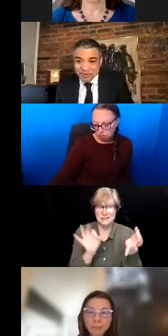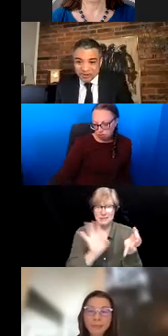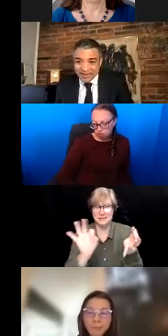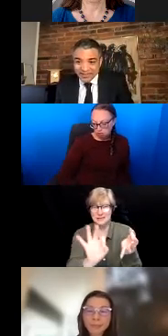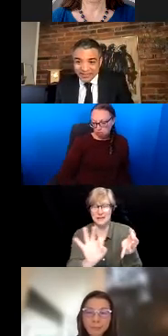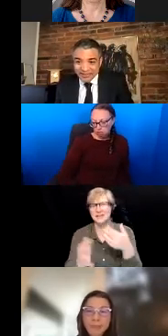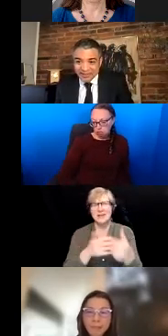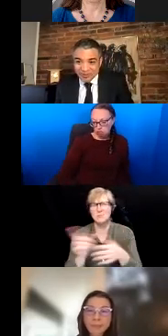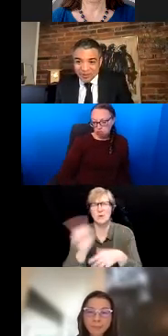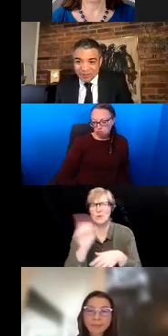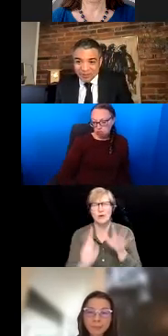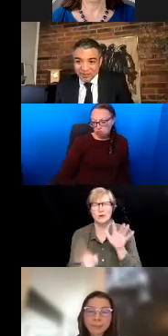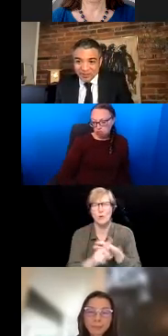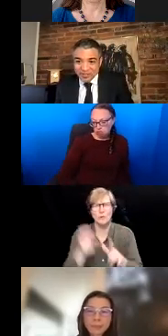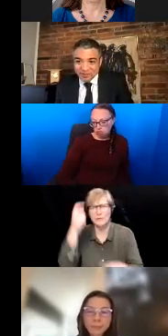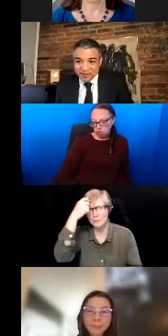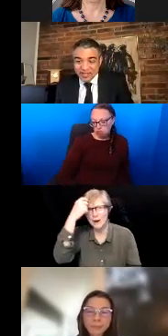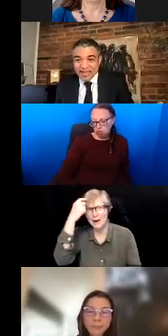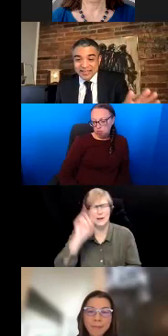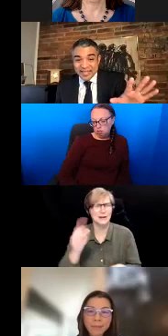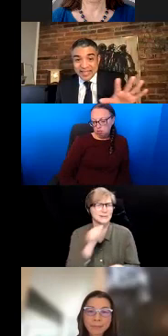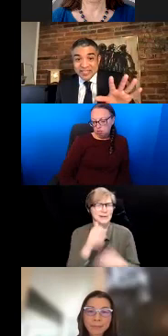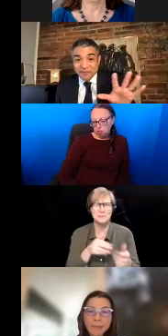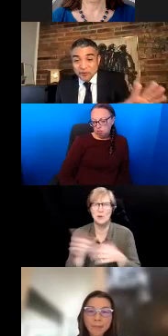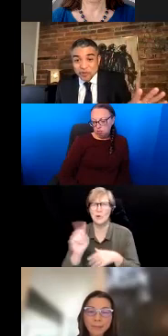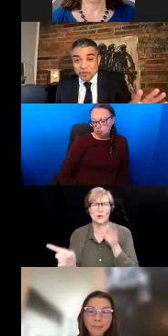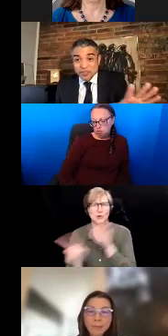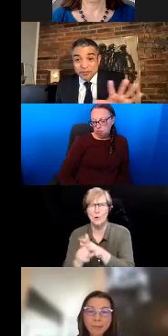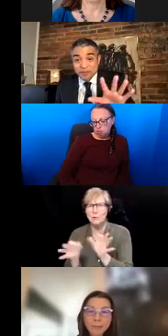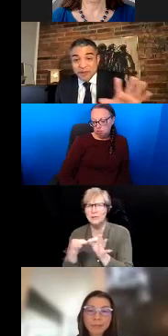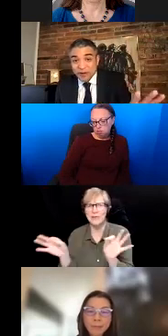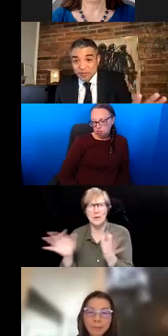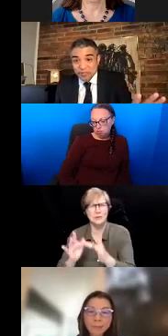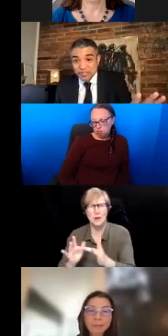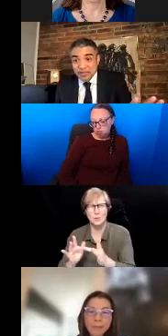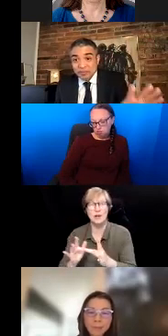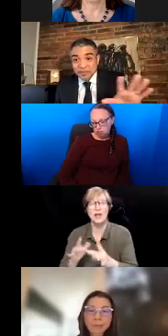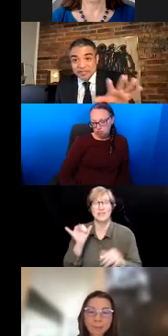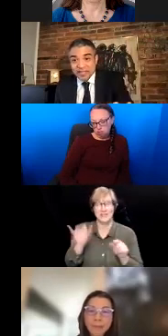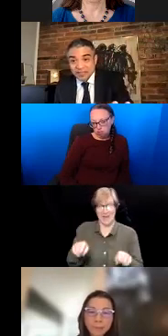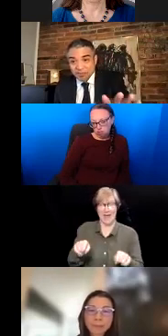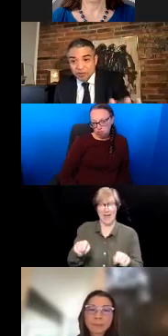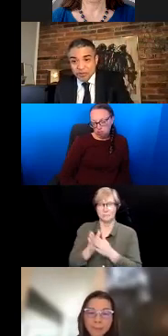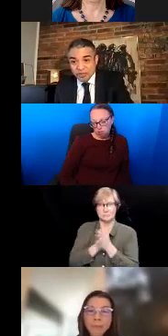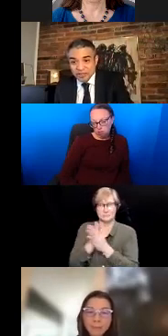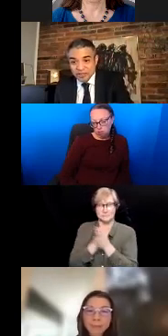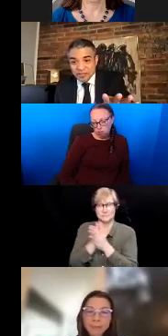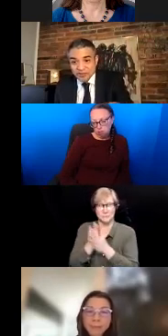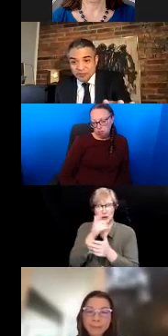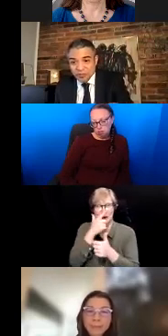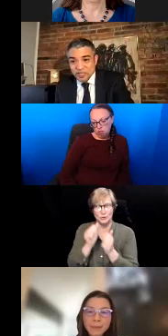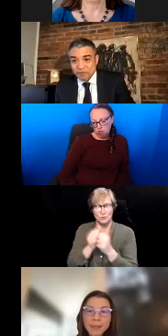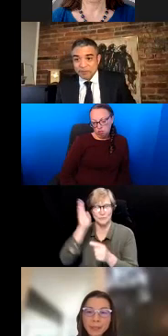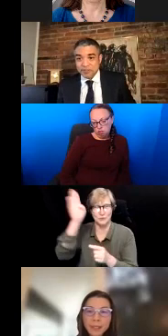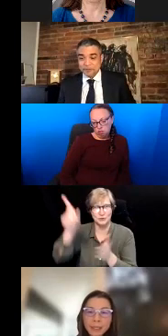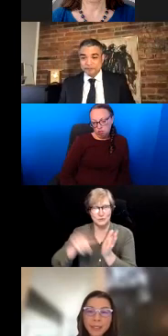in the brain, right? Or where they appear in the language network. And that is a future direction that we're very interested in, but that's not the approach we took in this